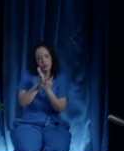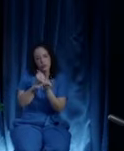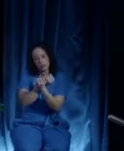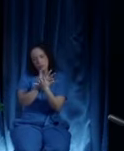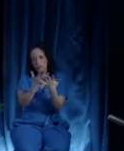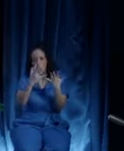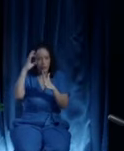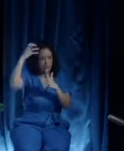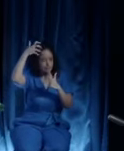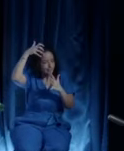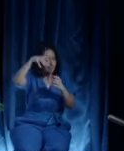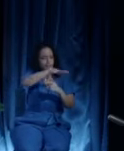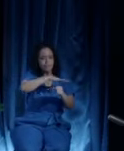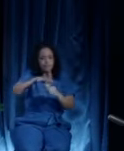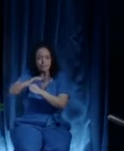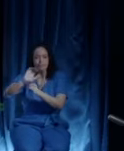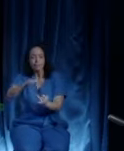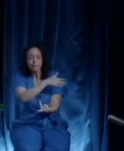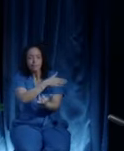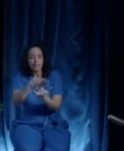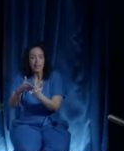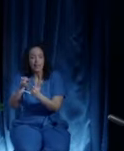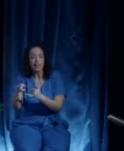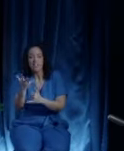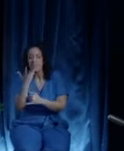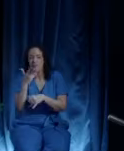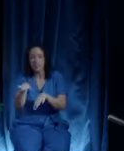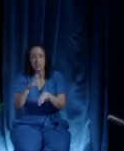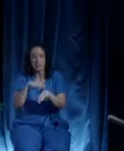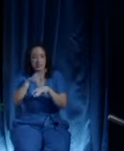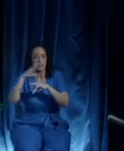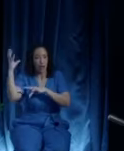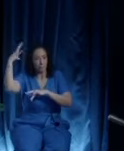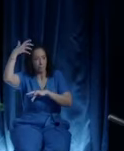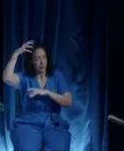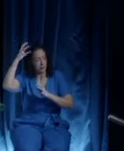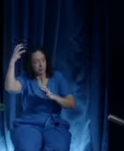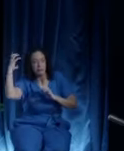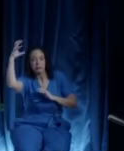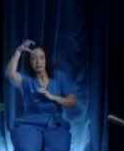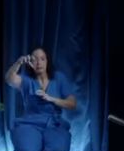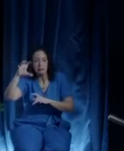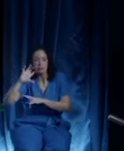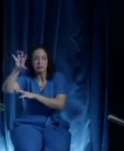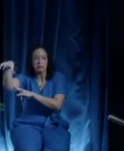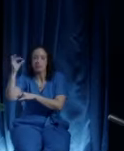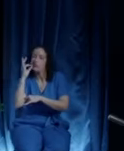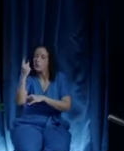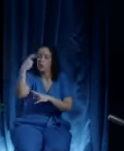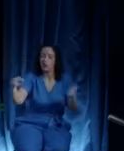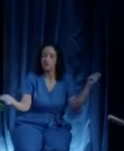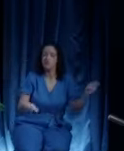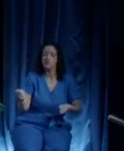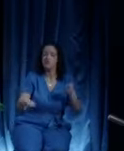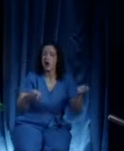which by the time she got to the end, I think it was her fifth coronation, she was so sick of it. She went to the coronation, she just asked one of the drummers to put down a drum and